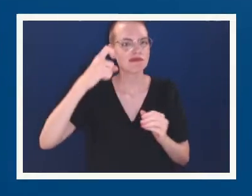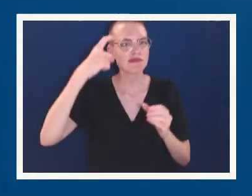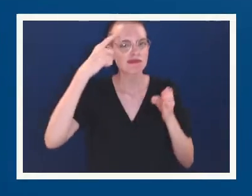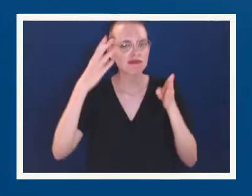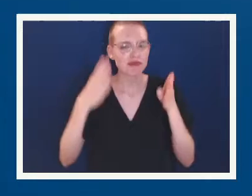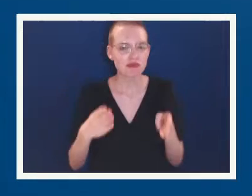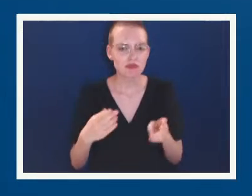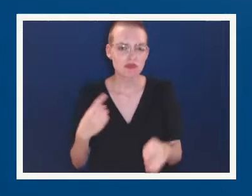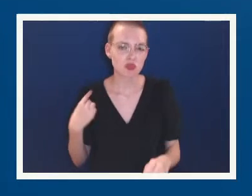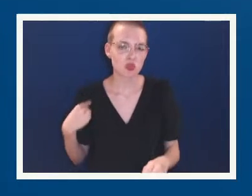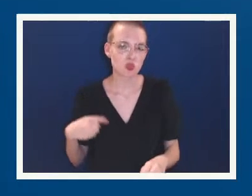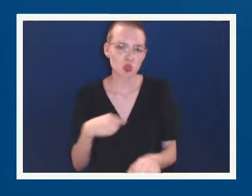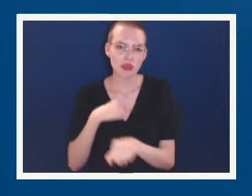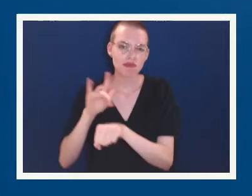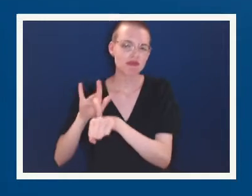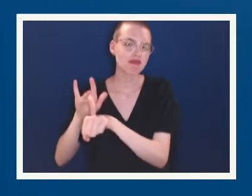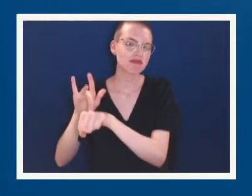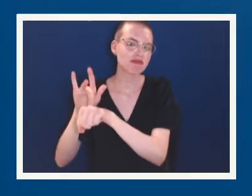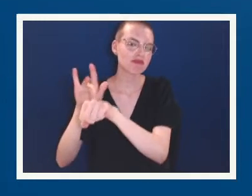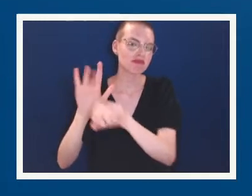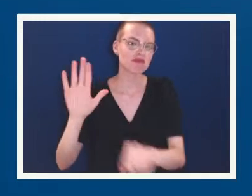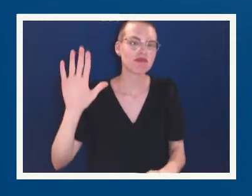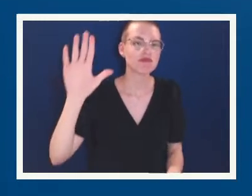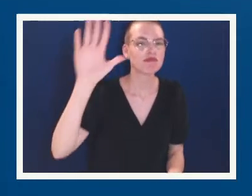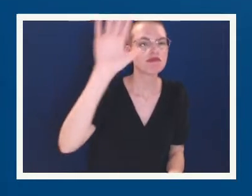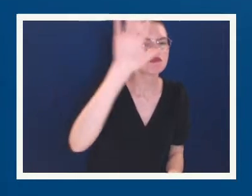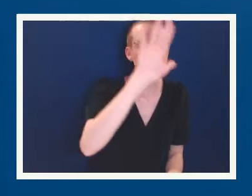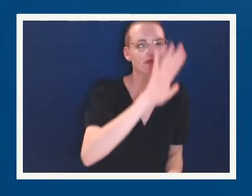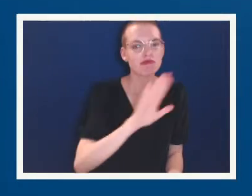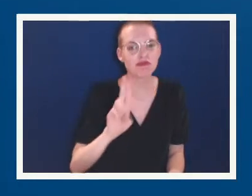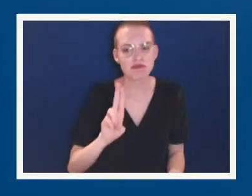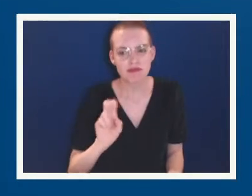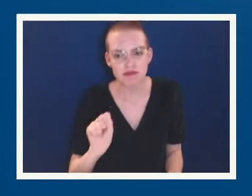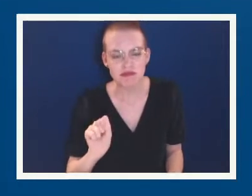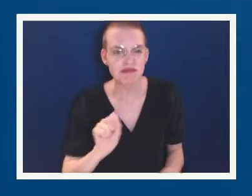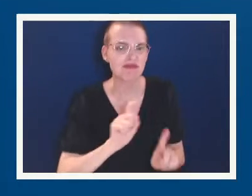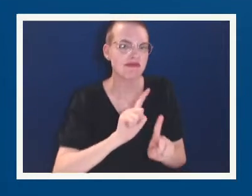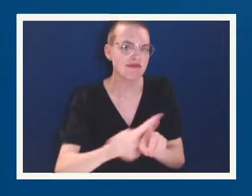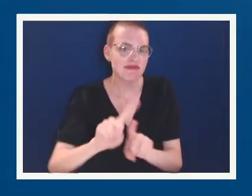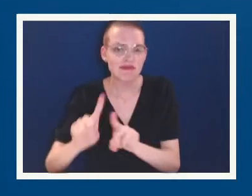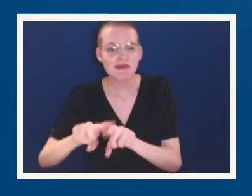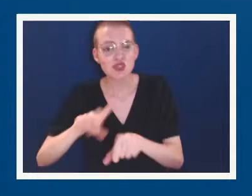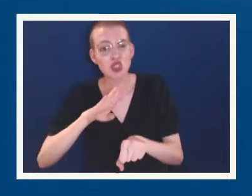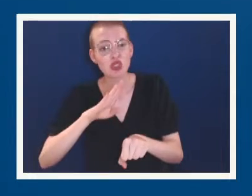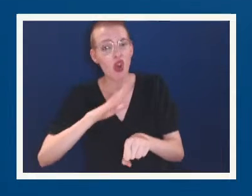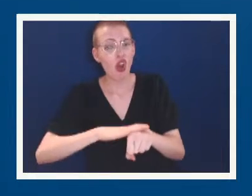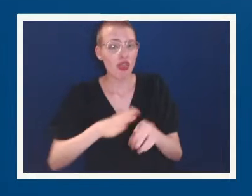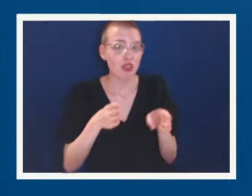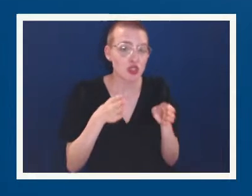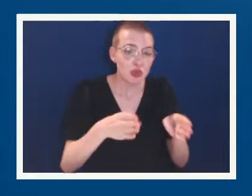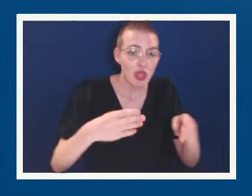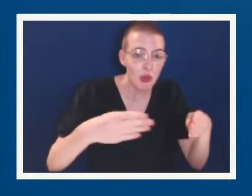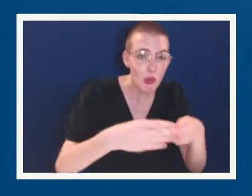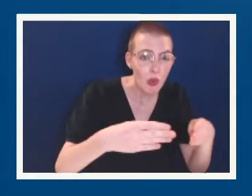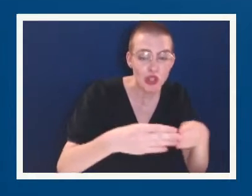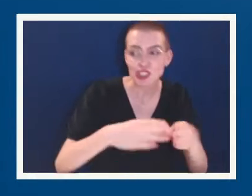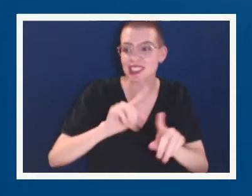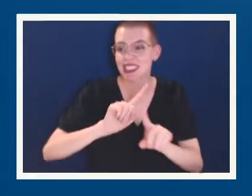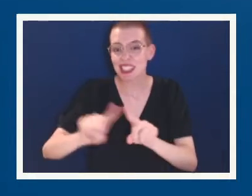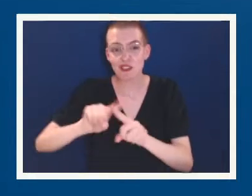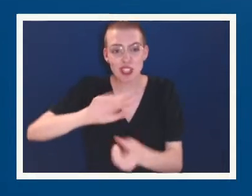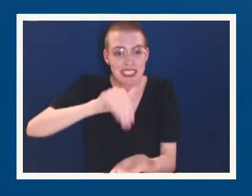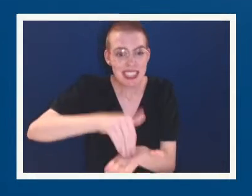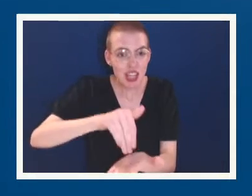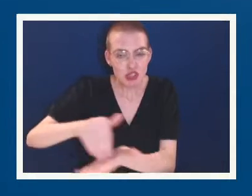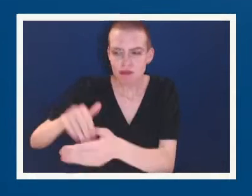States, showing up in your hunt clubs and on your street corners, listening to the good people